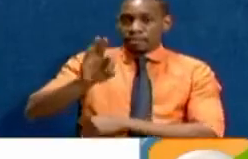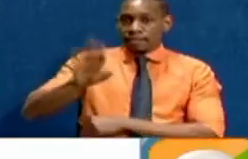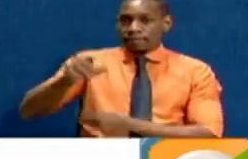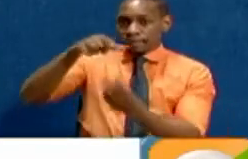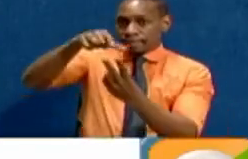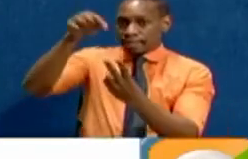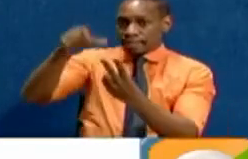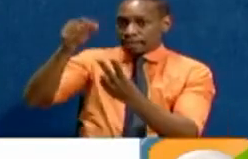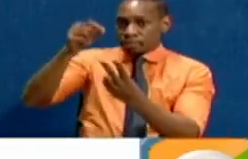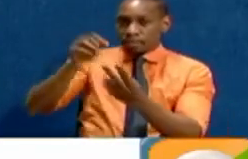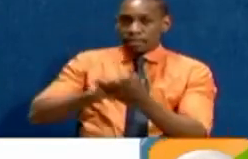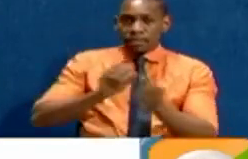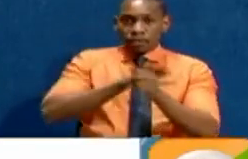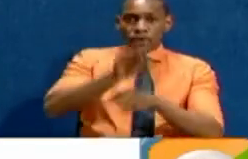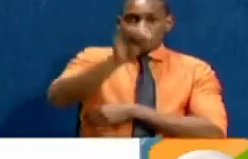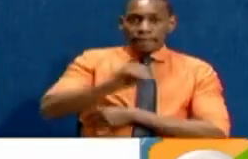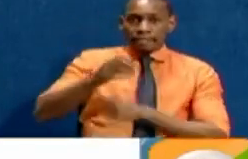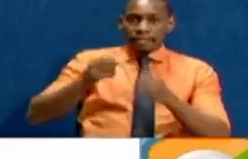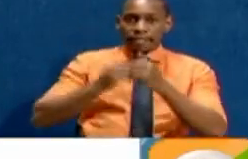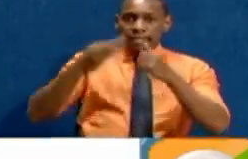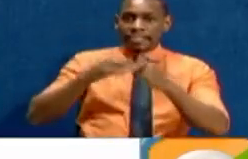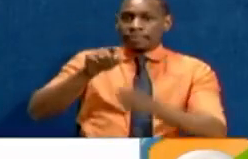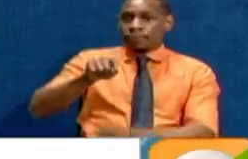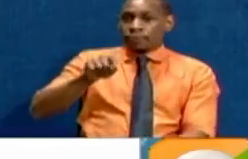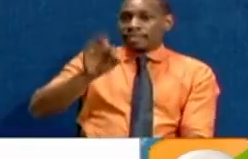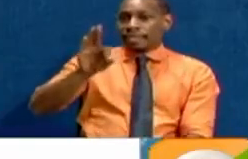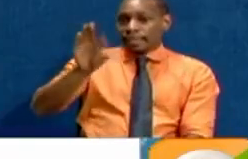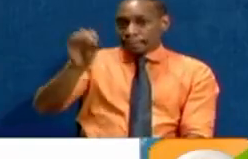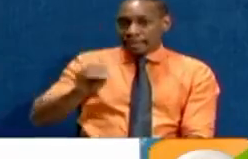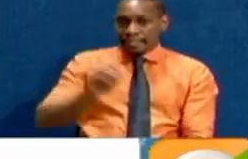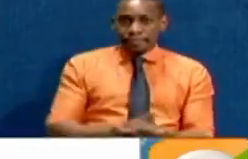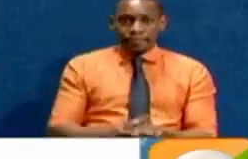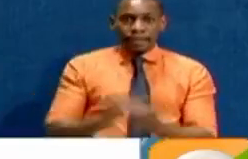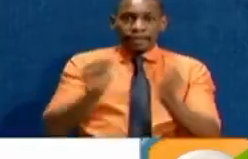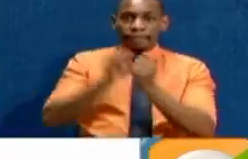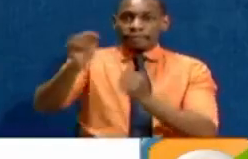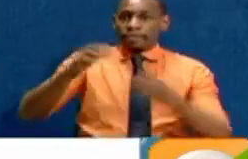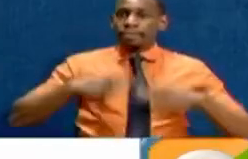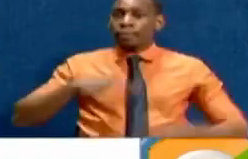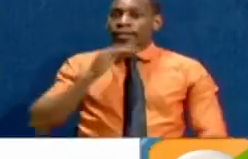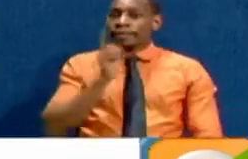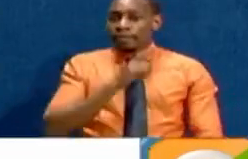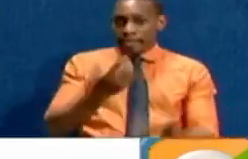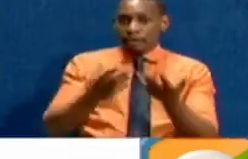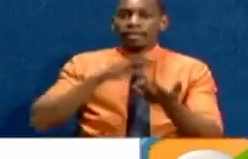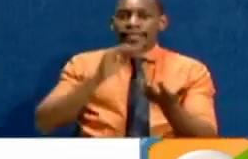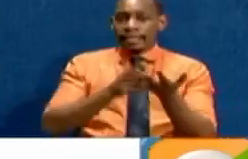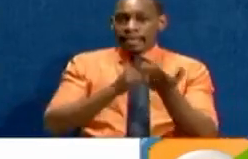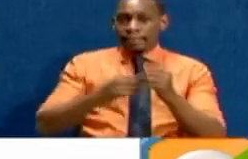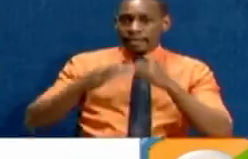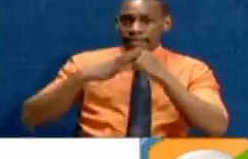7,635 samples with a test positivity rate of 18.3%. 15 patients have succumbed, bringing the fatality